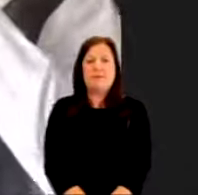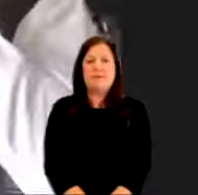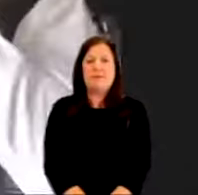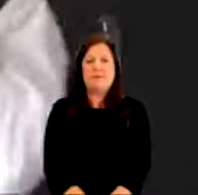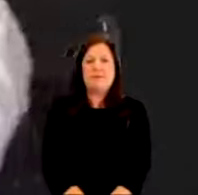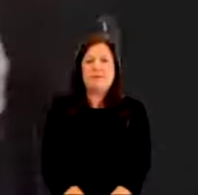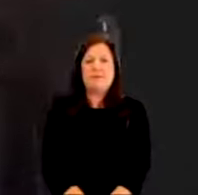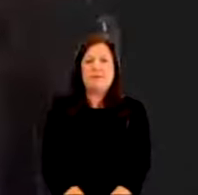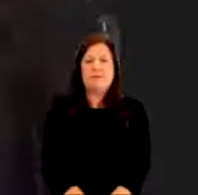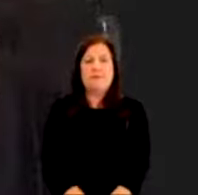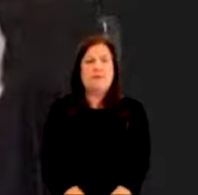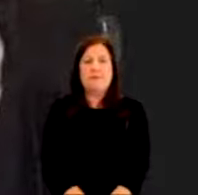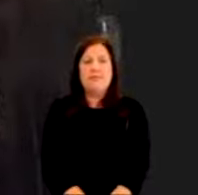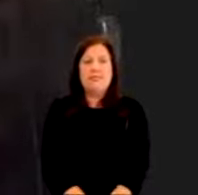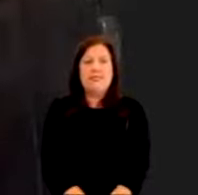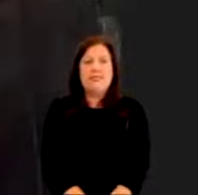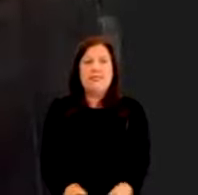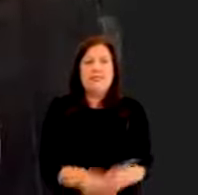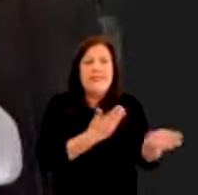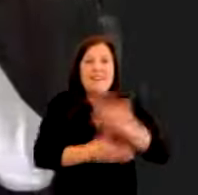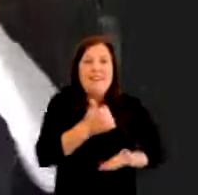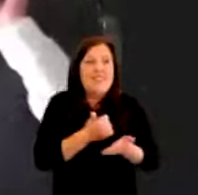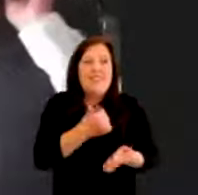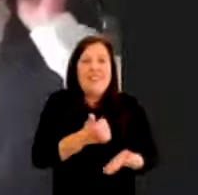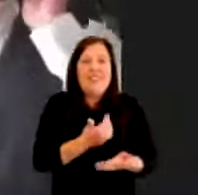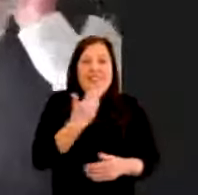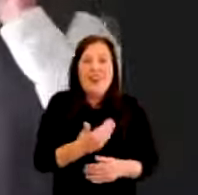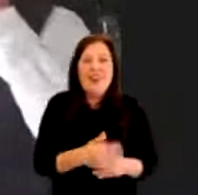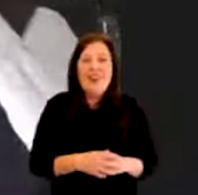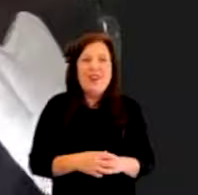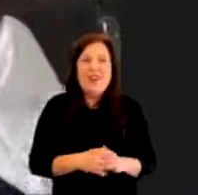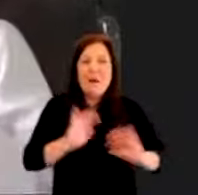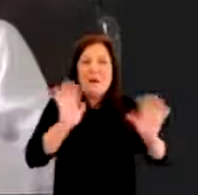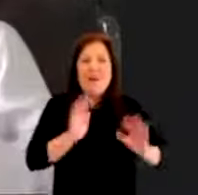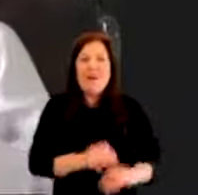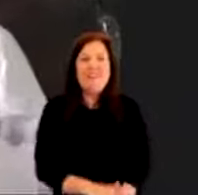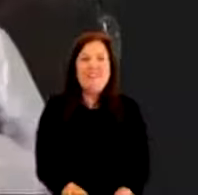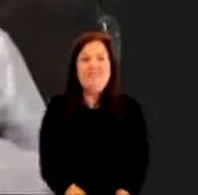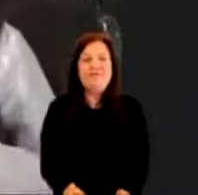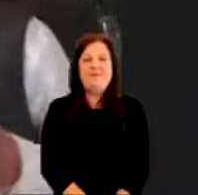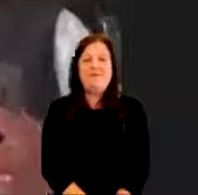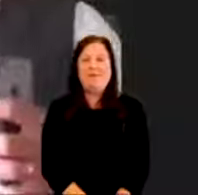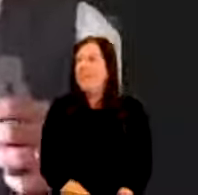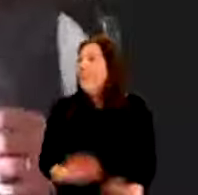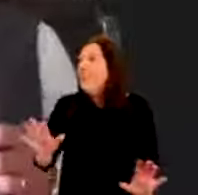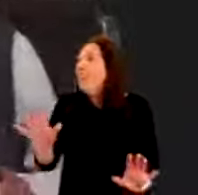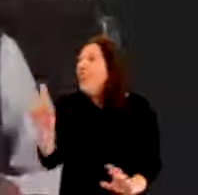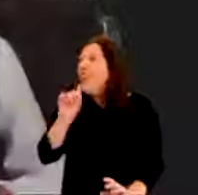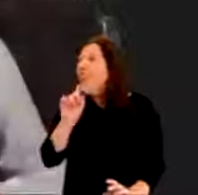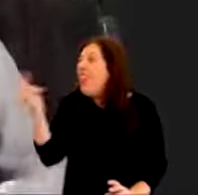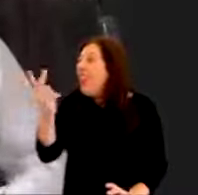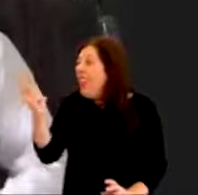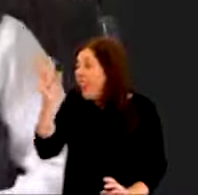Really? That's fantastic news. Thank you so very much. Goodbye. Girls, he's out of